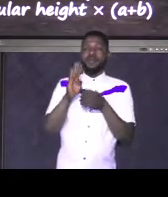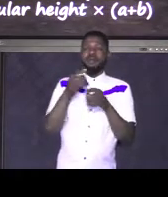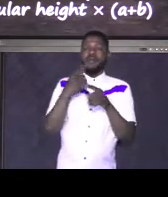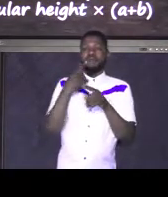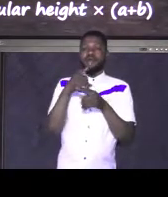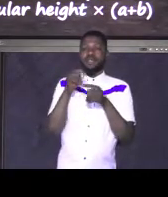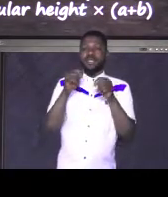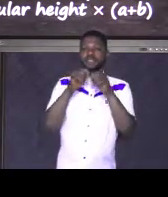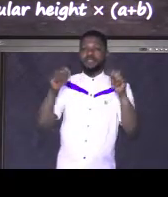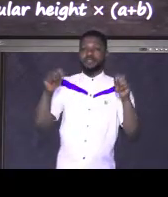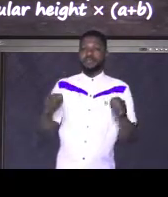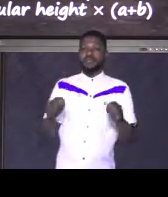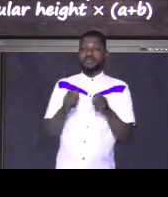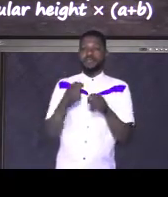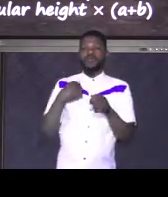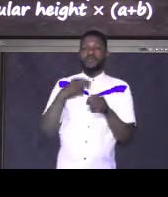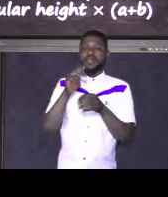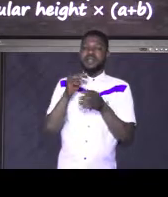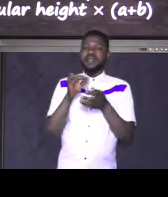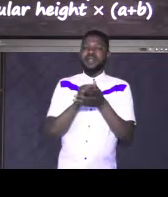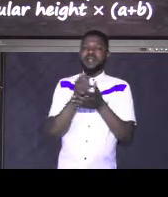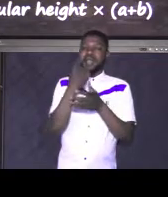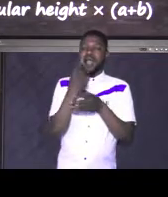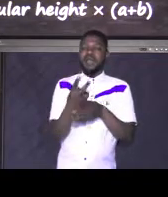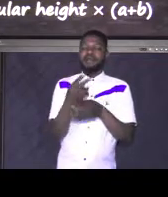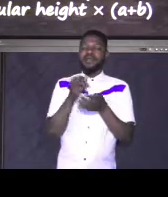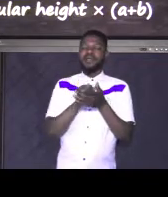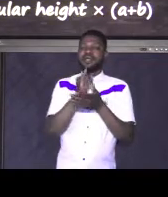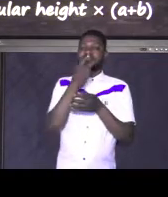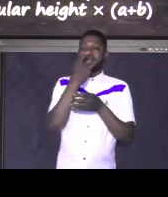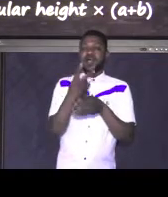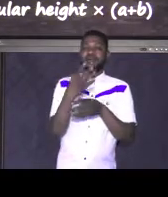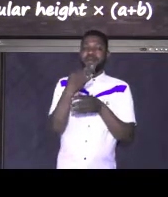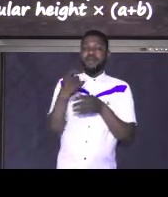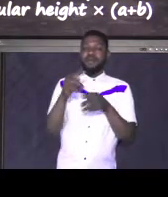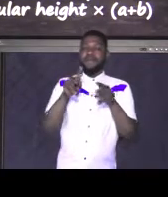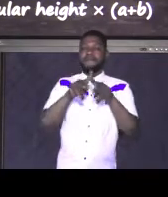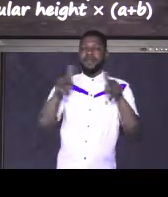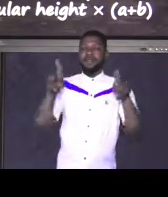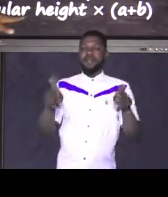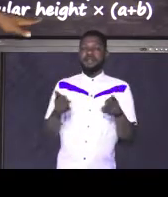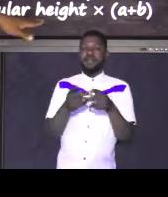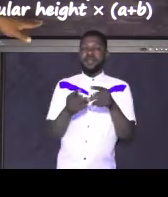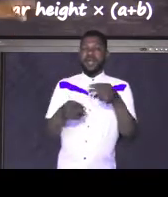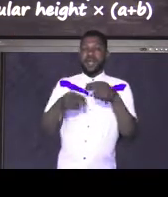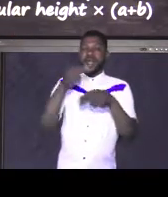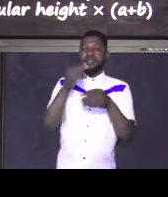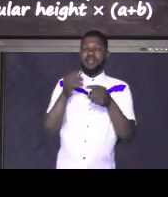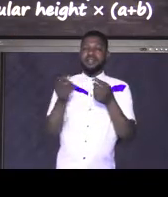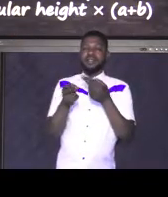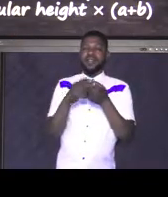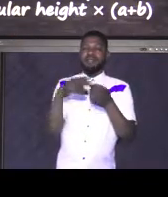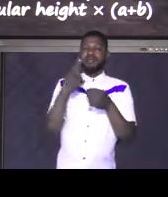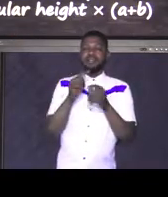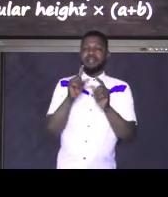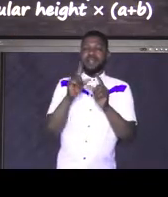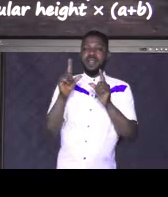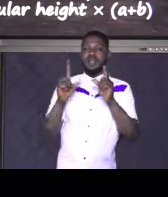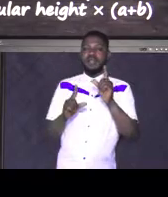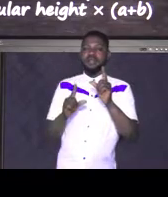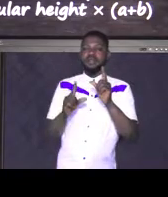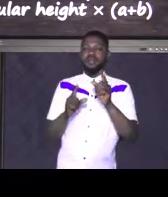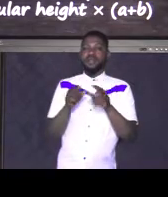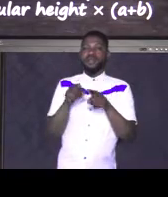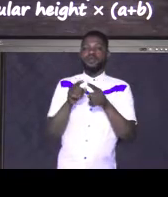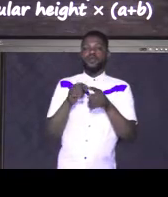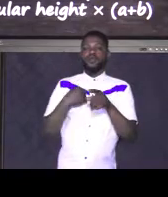B. But for the trapezium, we need half of that, and that is half of the perpendicular height times the length, which is